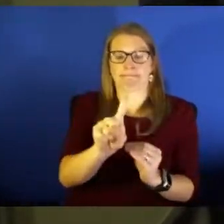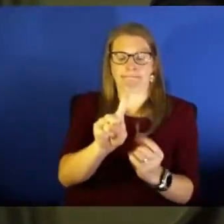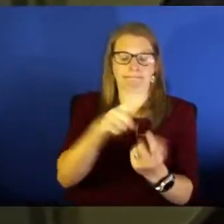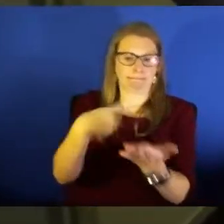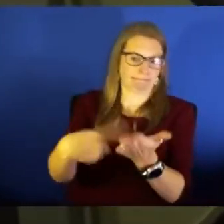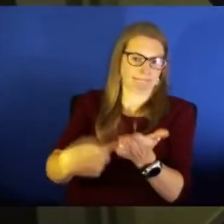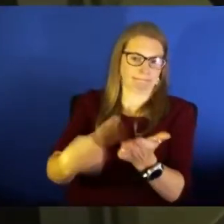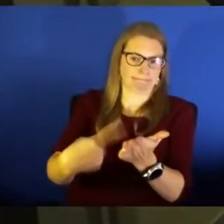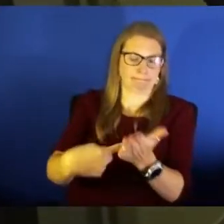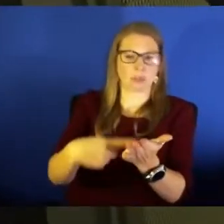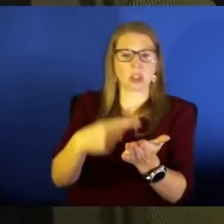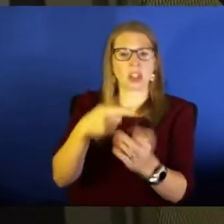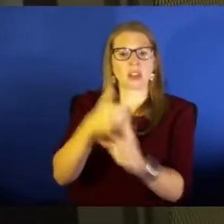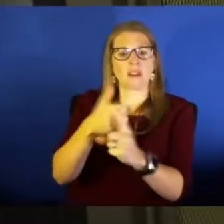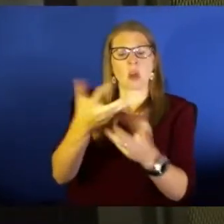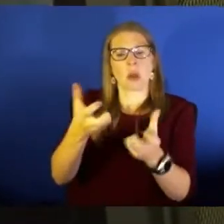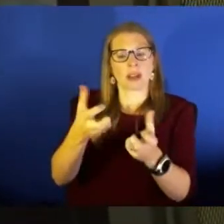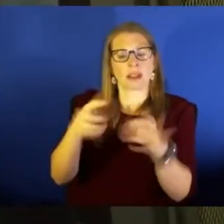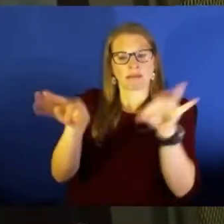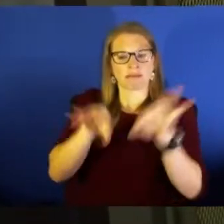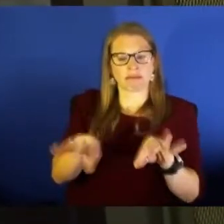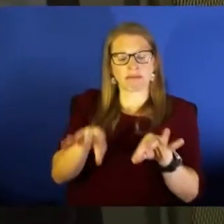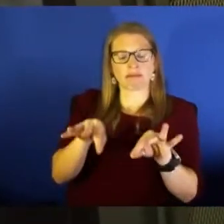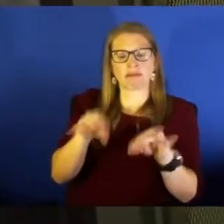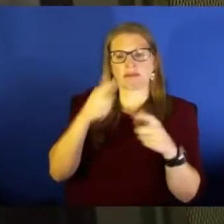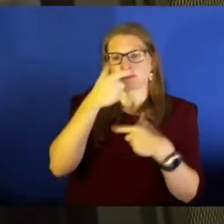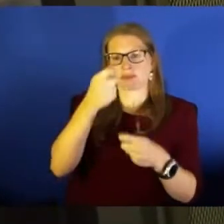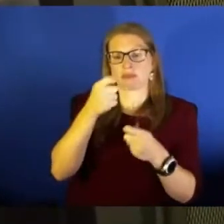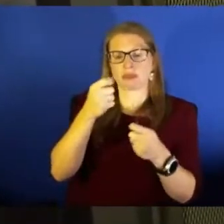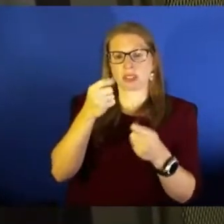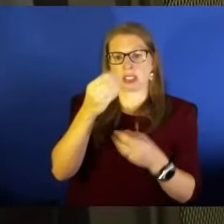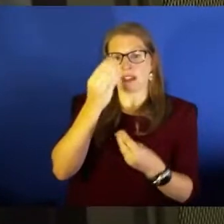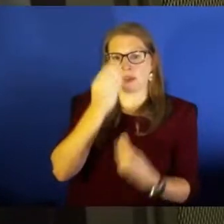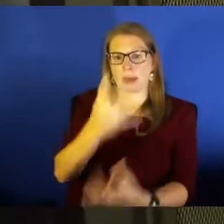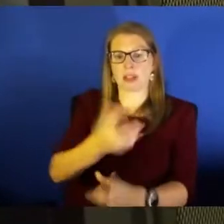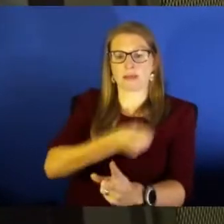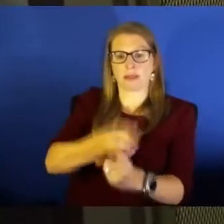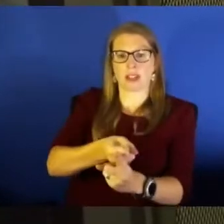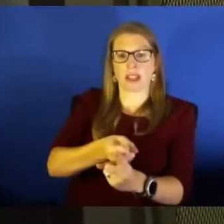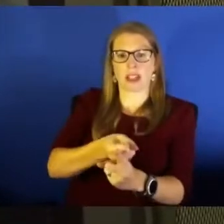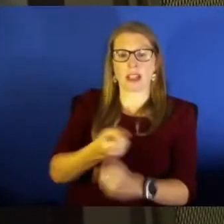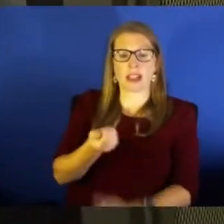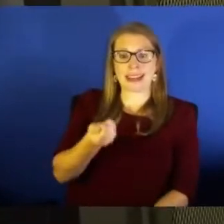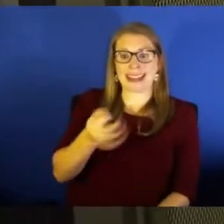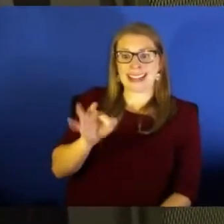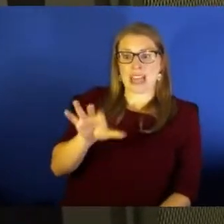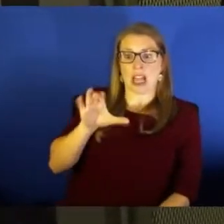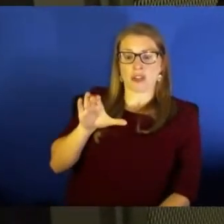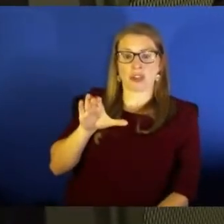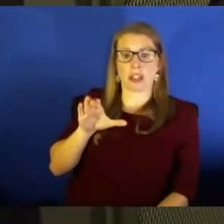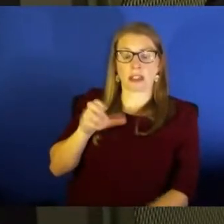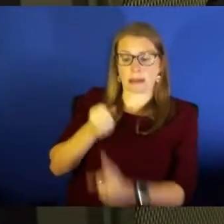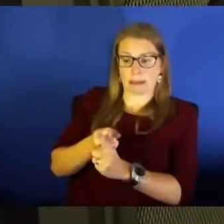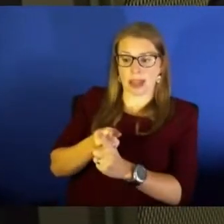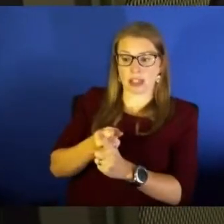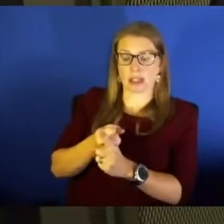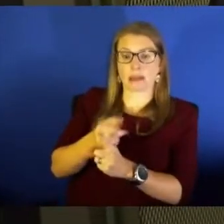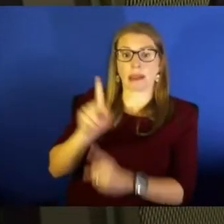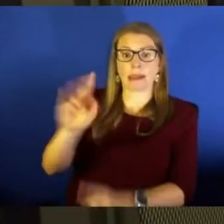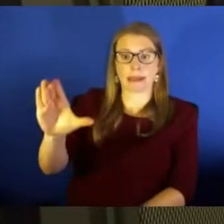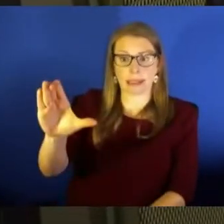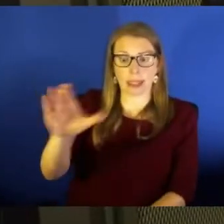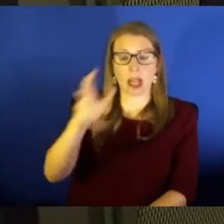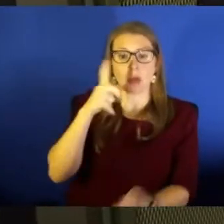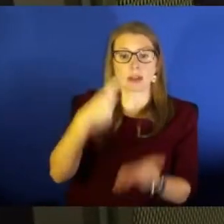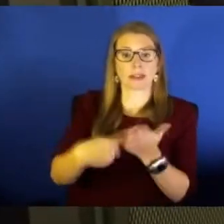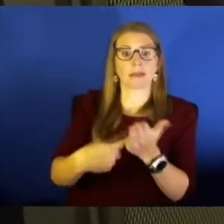interesting information about the impact the pandemic of early 1900s had on Kansas City. So I want to come back and talk with you here in